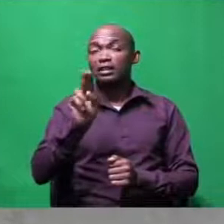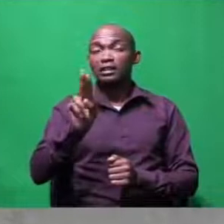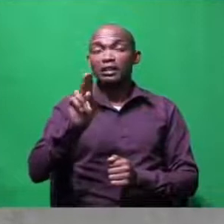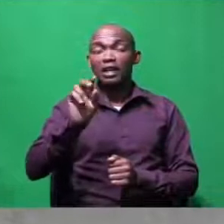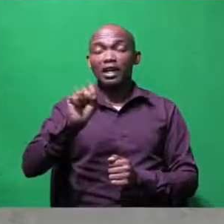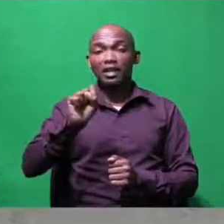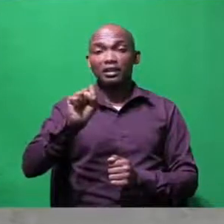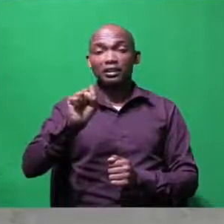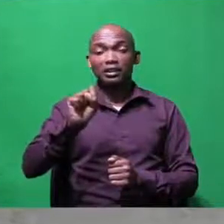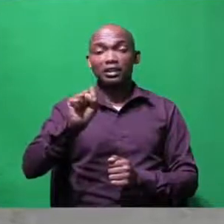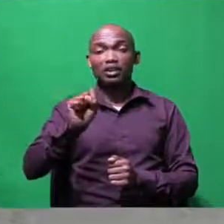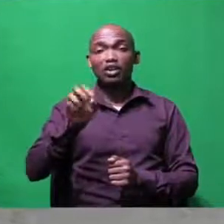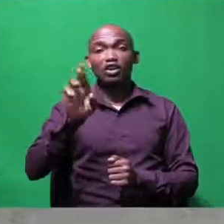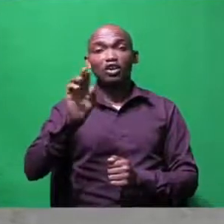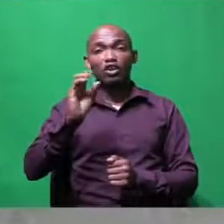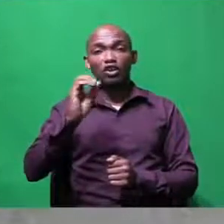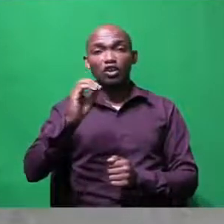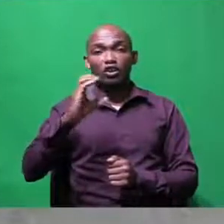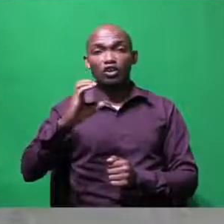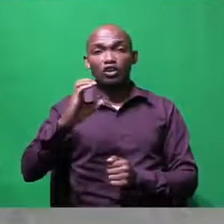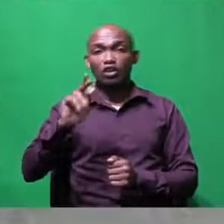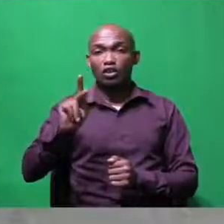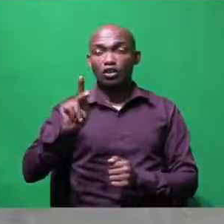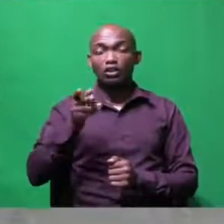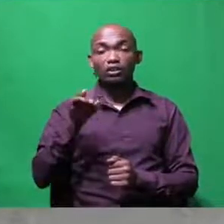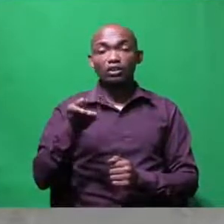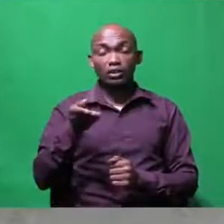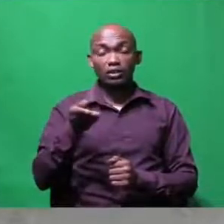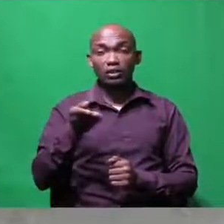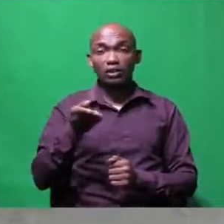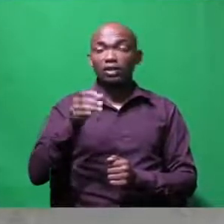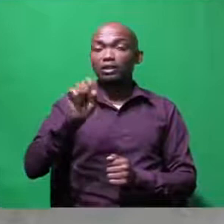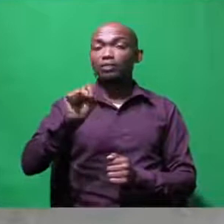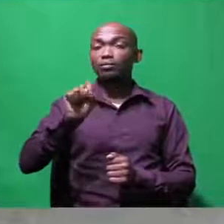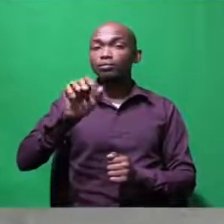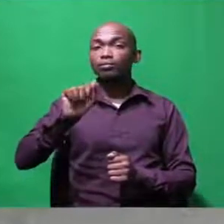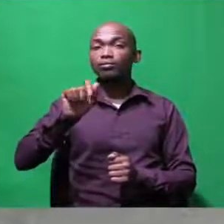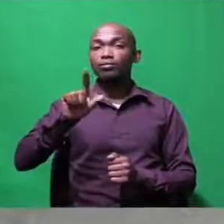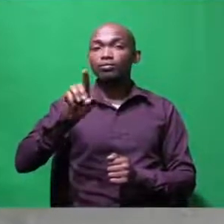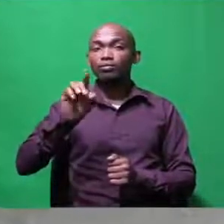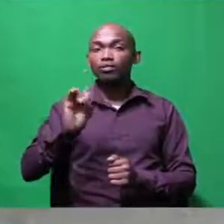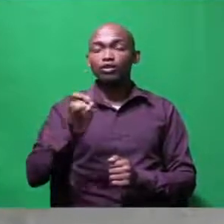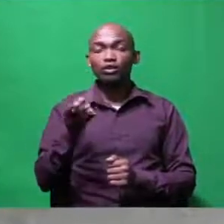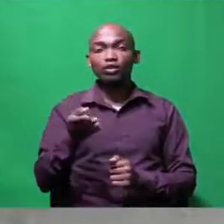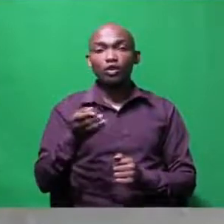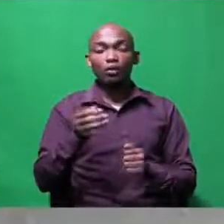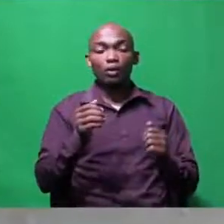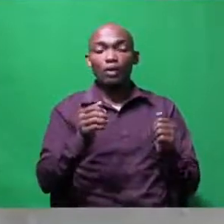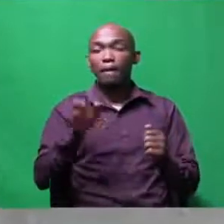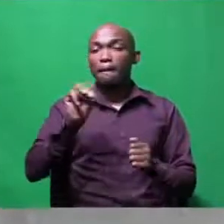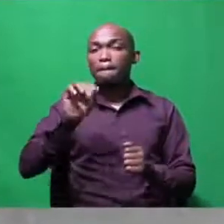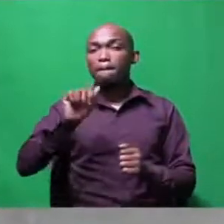is igneous rocks. So this is formed through the process of solidification when magma